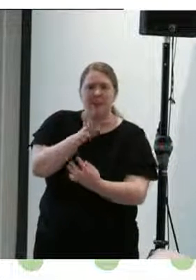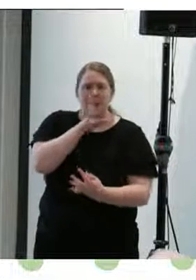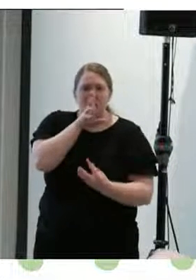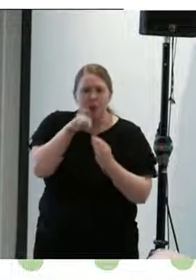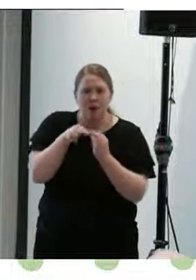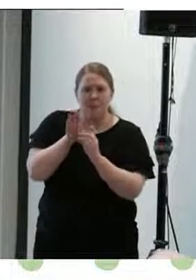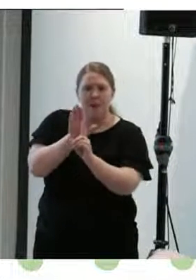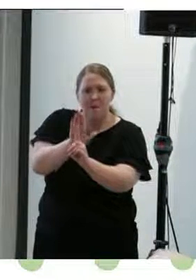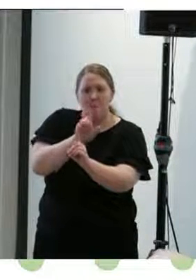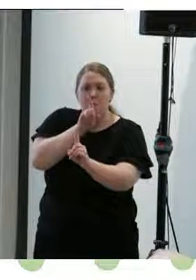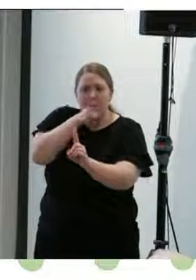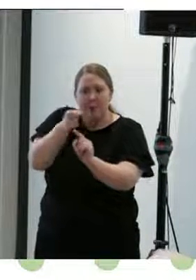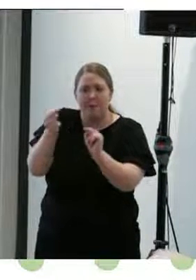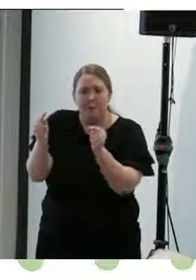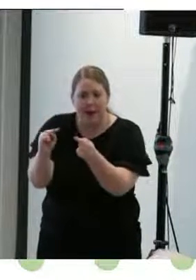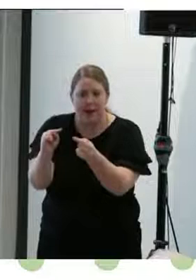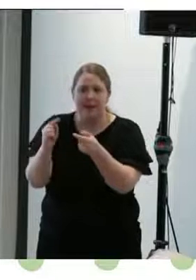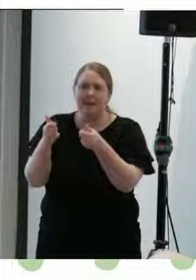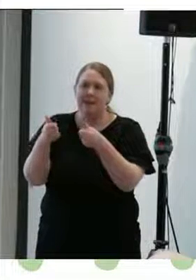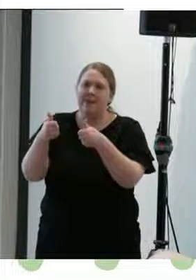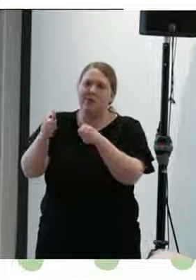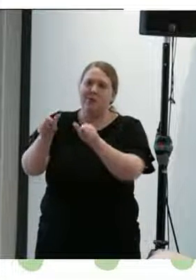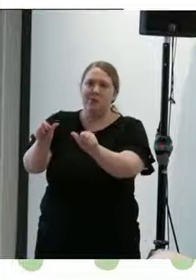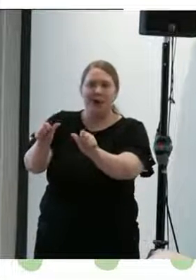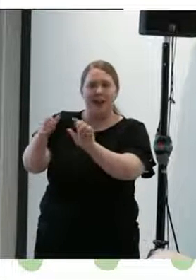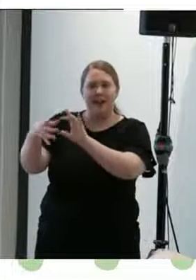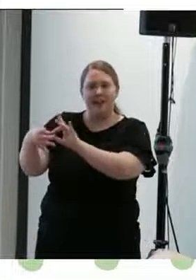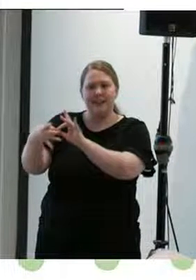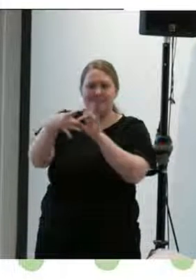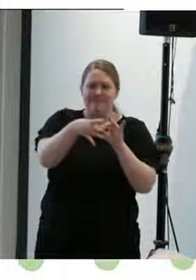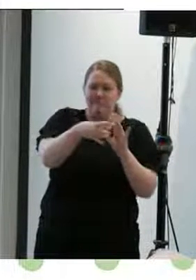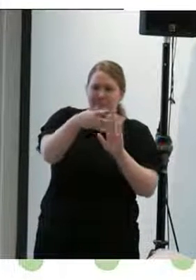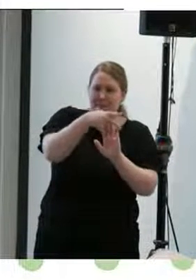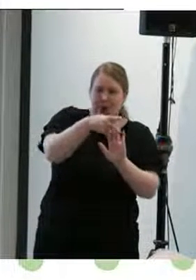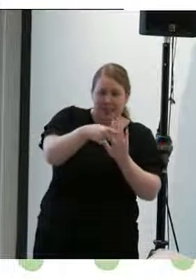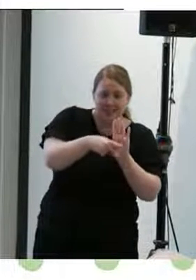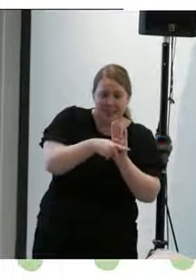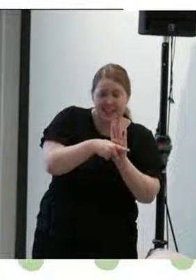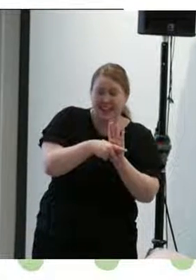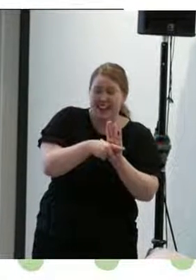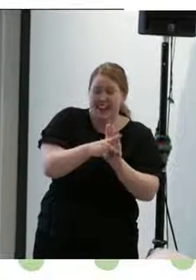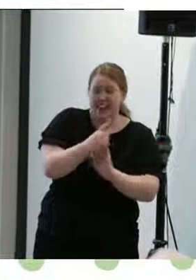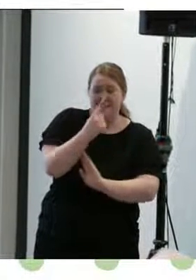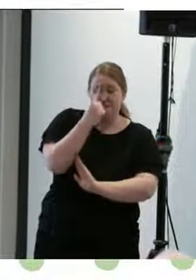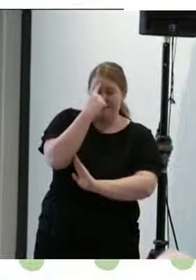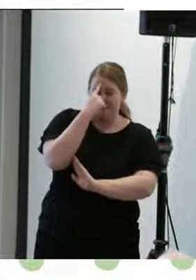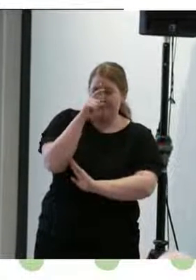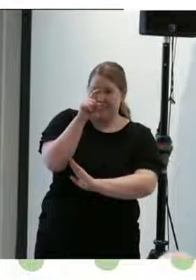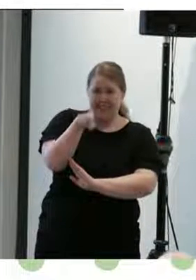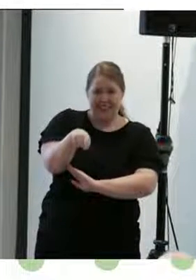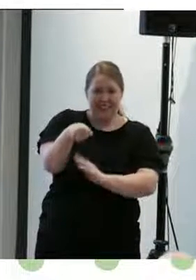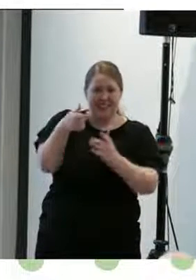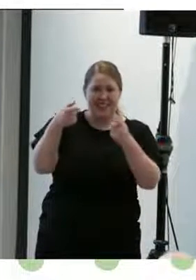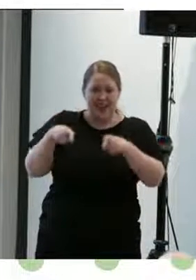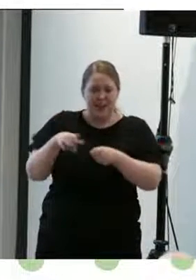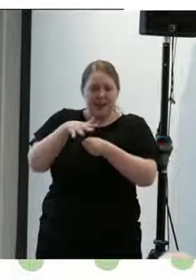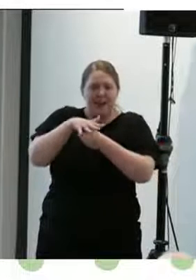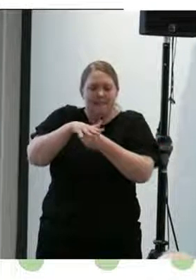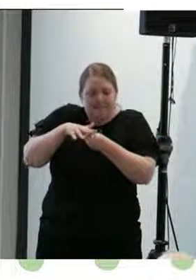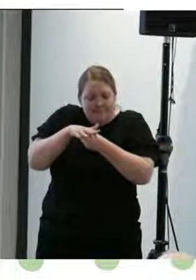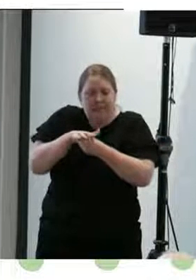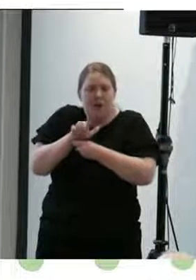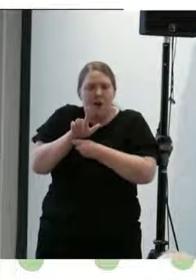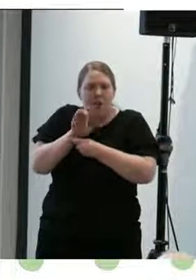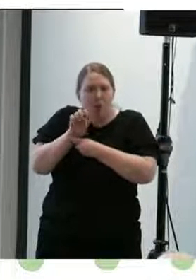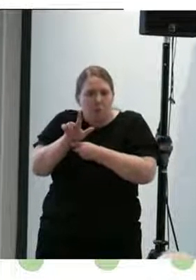they're experiencing and try to tie it up to policies. But I think that has to happen at this local level where people actually